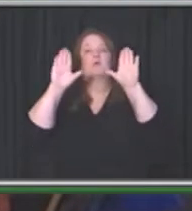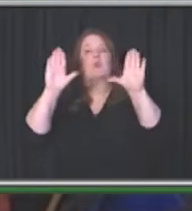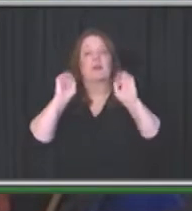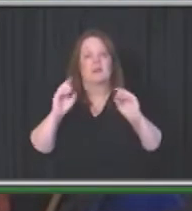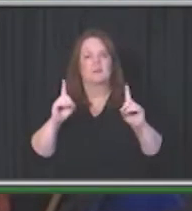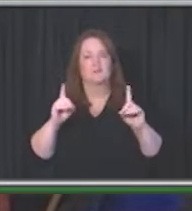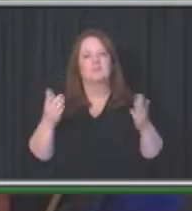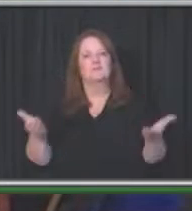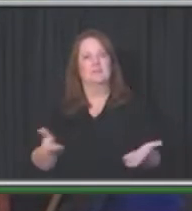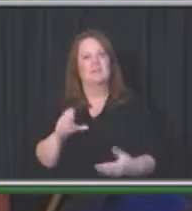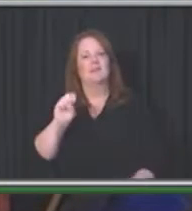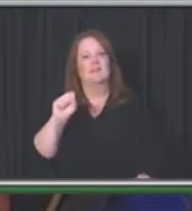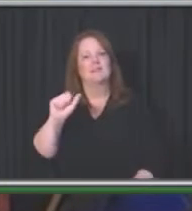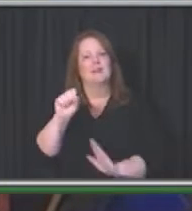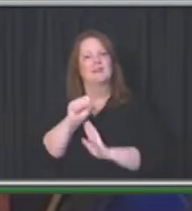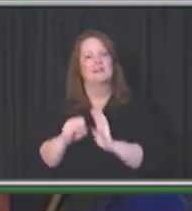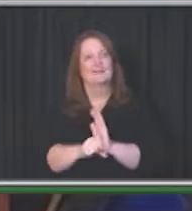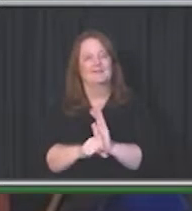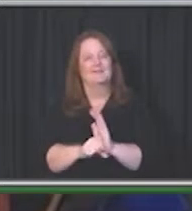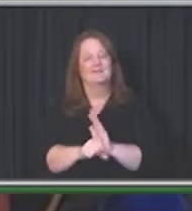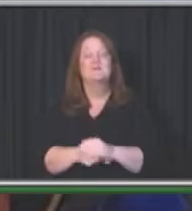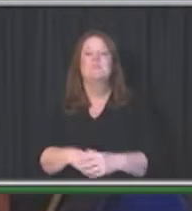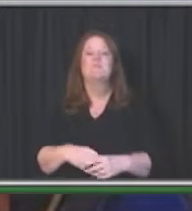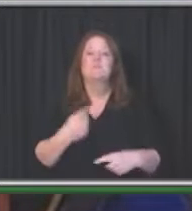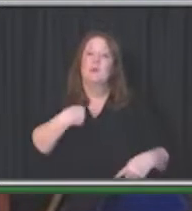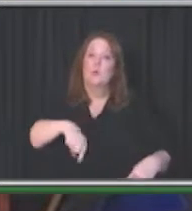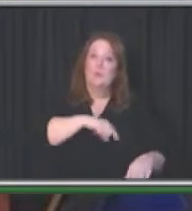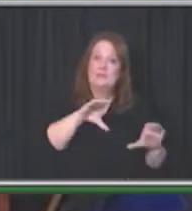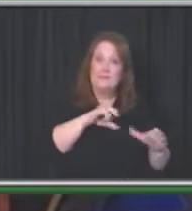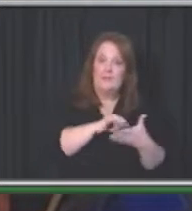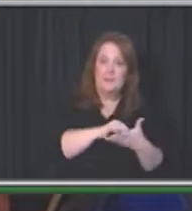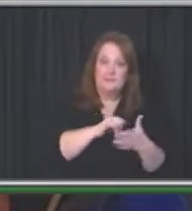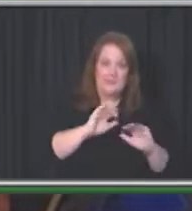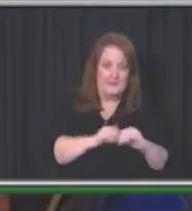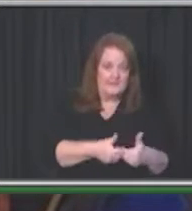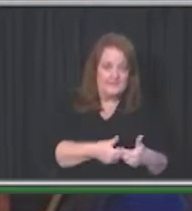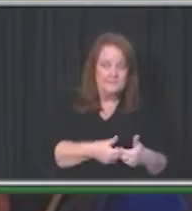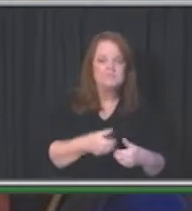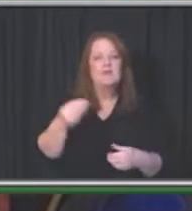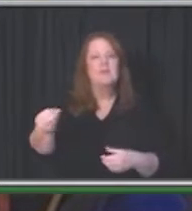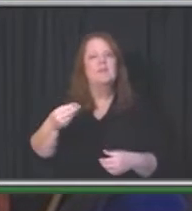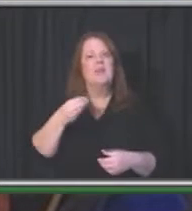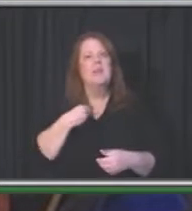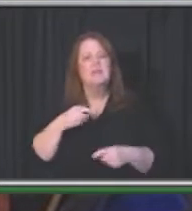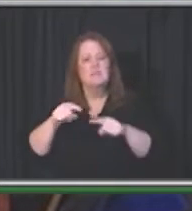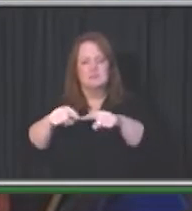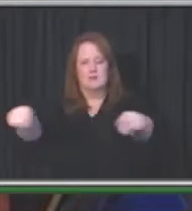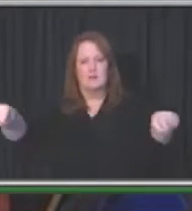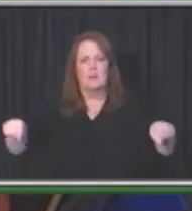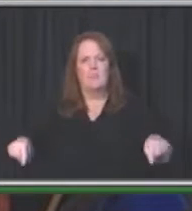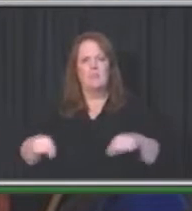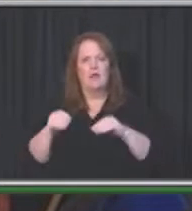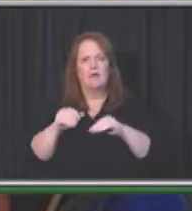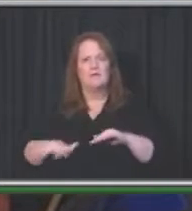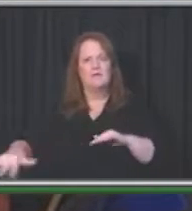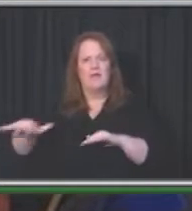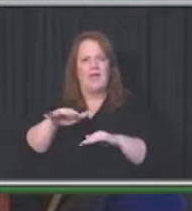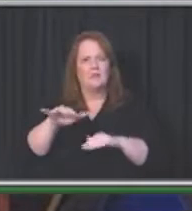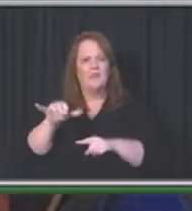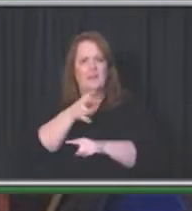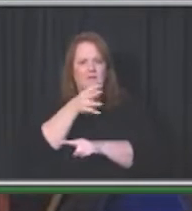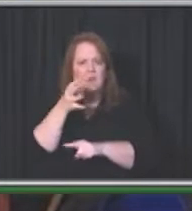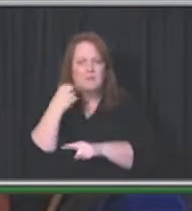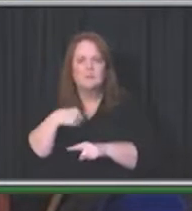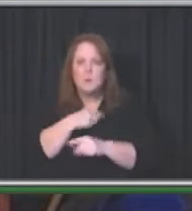at Sac State. We did that by, they gave us a plot of land on the little farm, and we